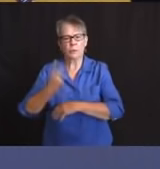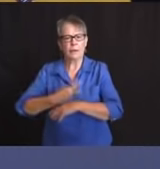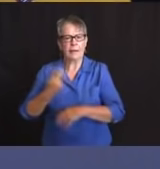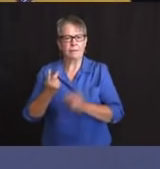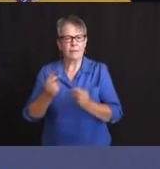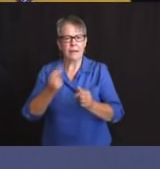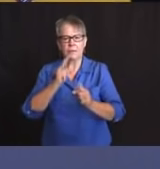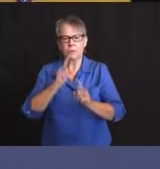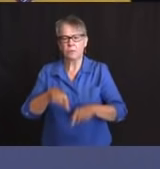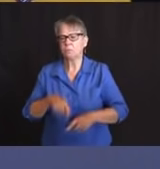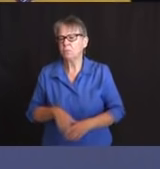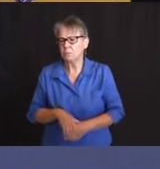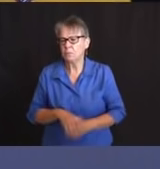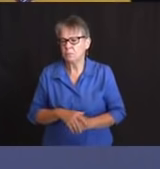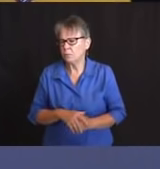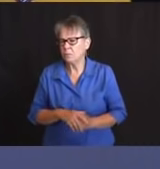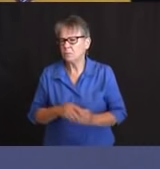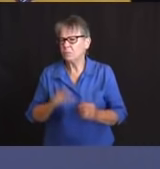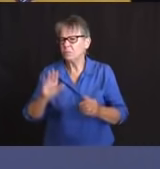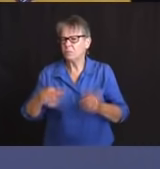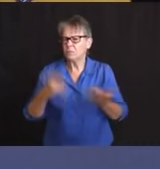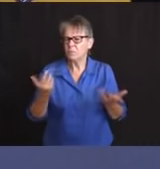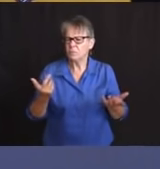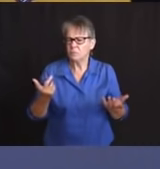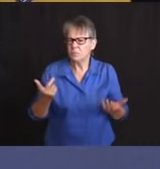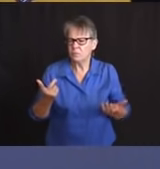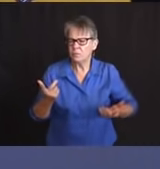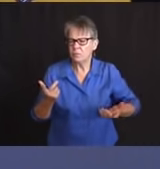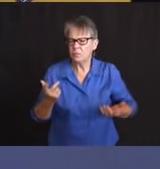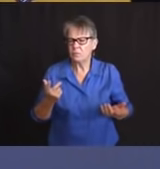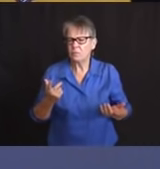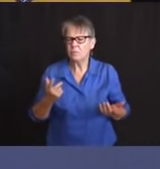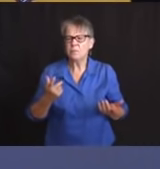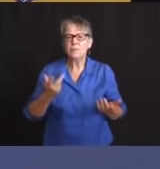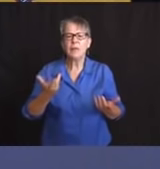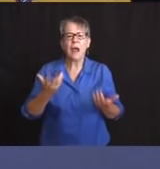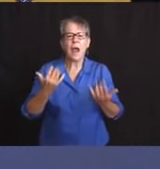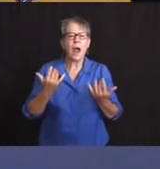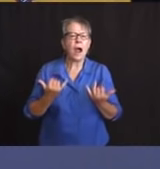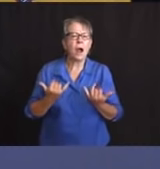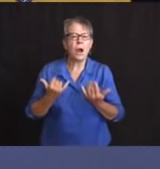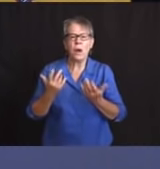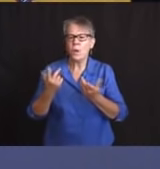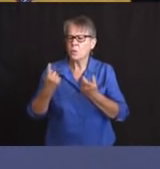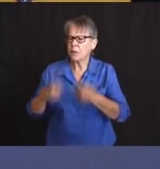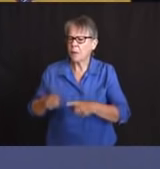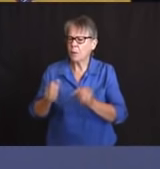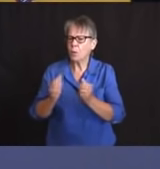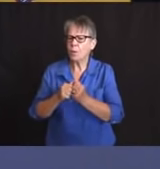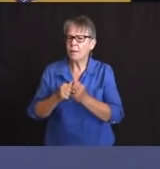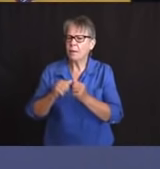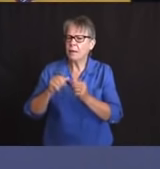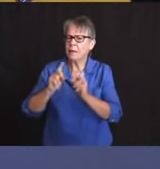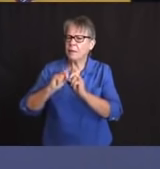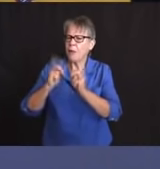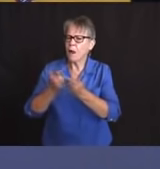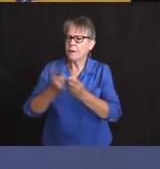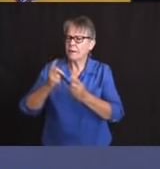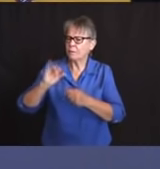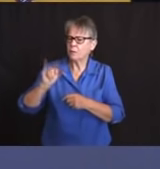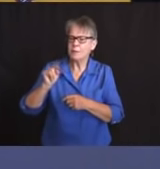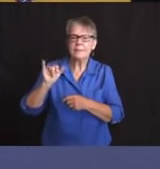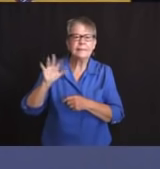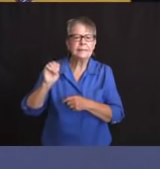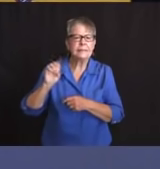to the DOJ request for nursing home data? Does the potential of a federal investigation, even if limited in scope, interfere with its own plans to